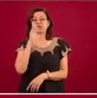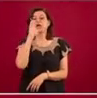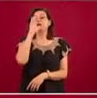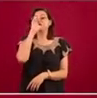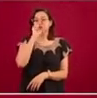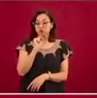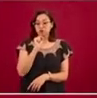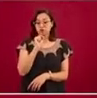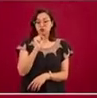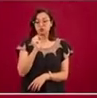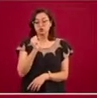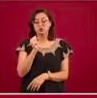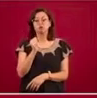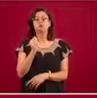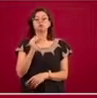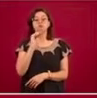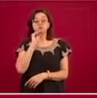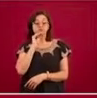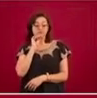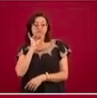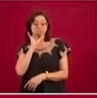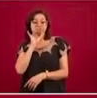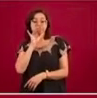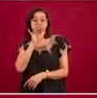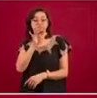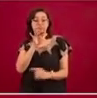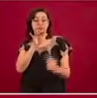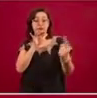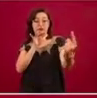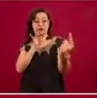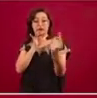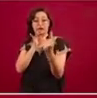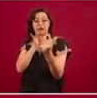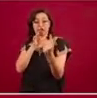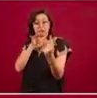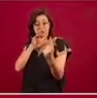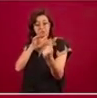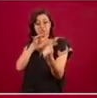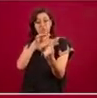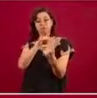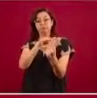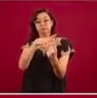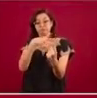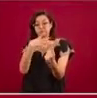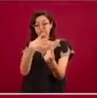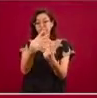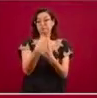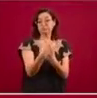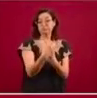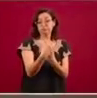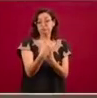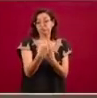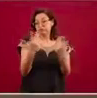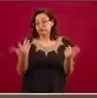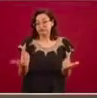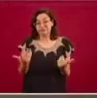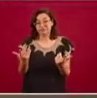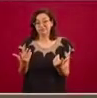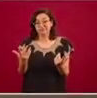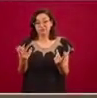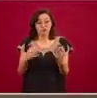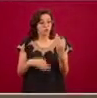person. If this person who coughs or sneezes comes across another person who is susceptible to